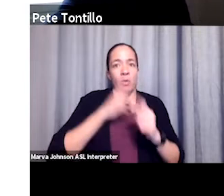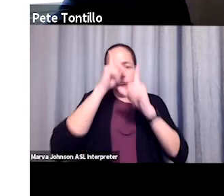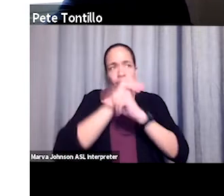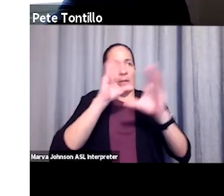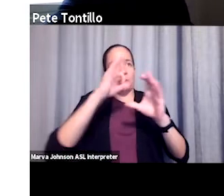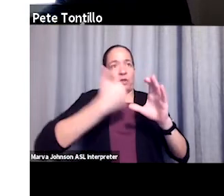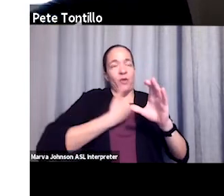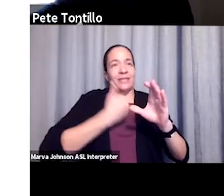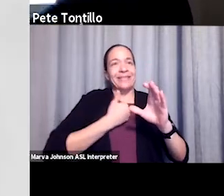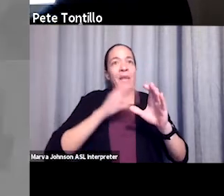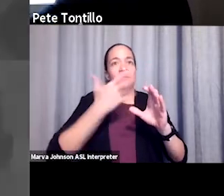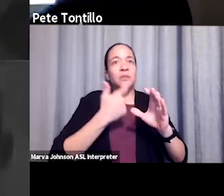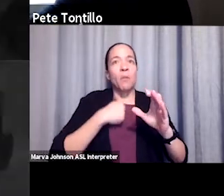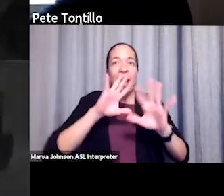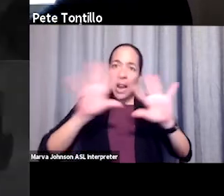angels.